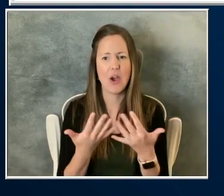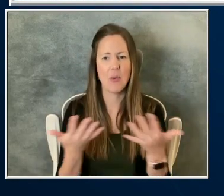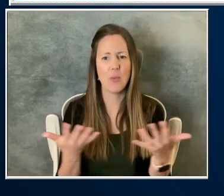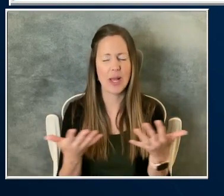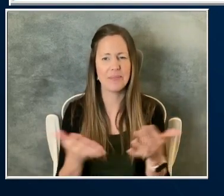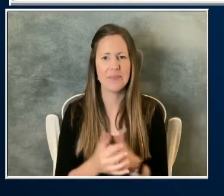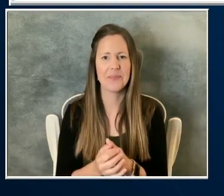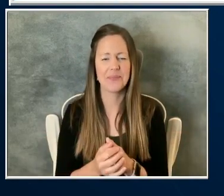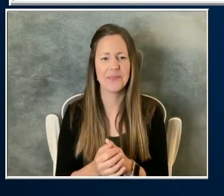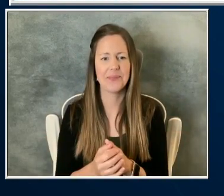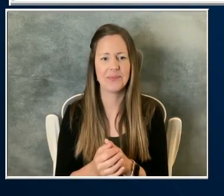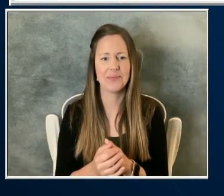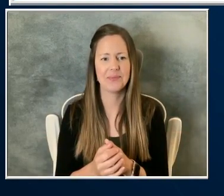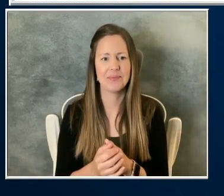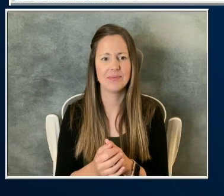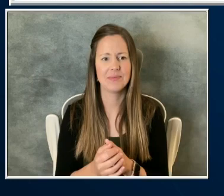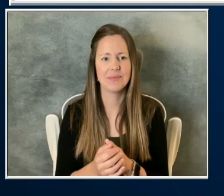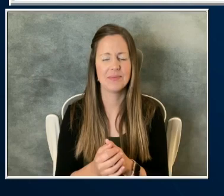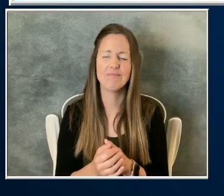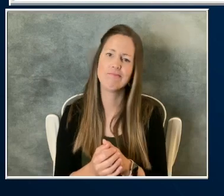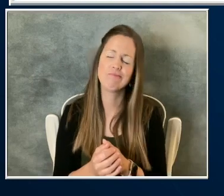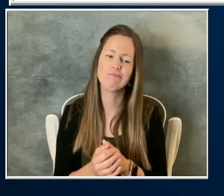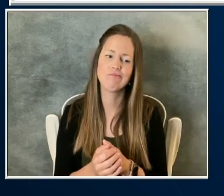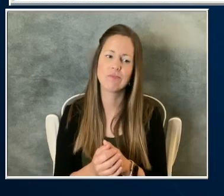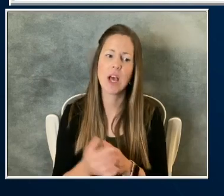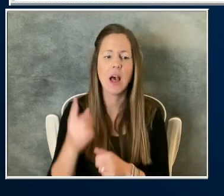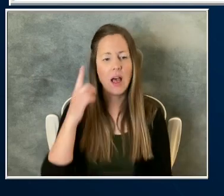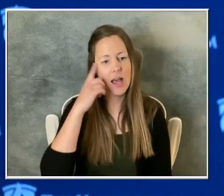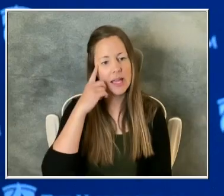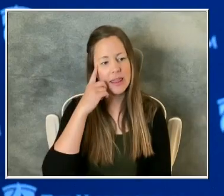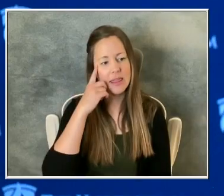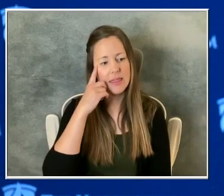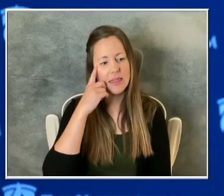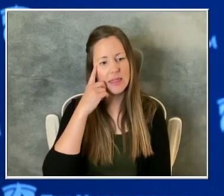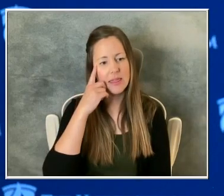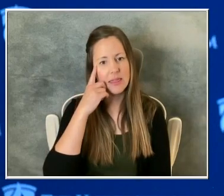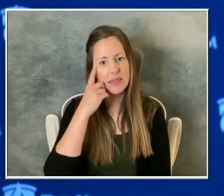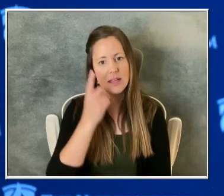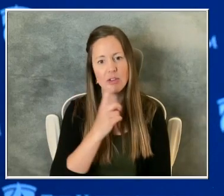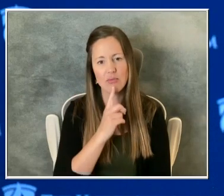variant? Oh, I think it's basically 2. There's an